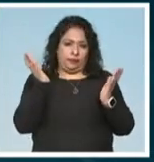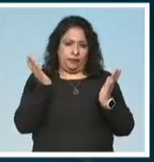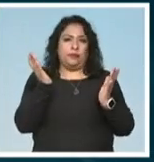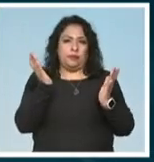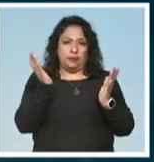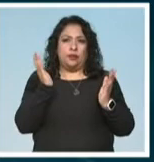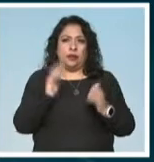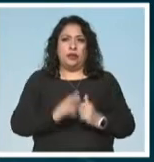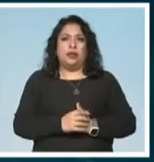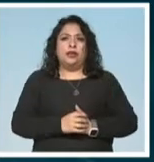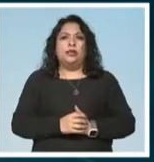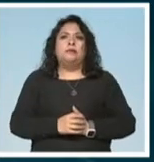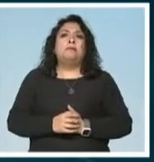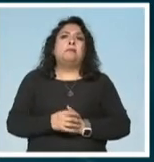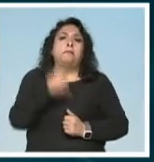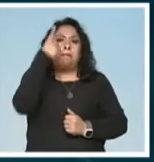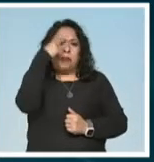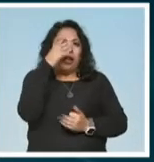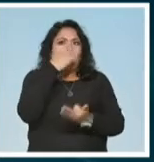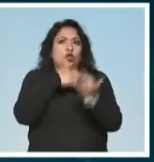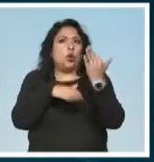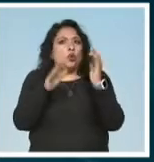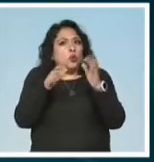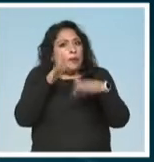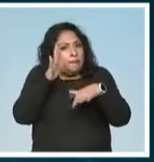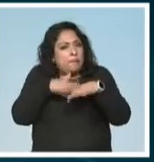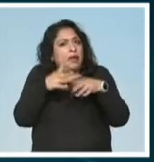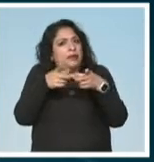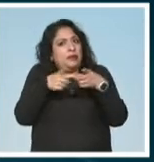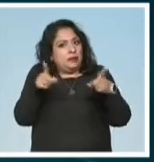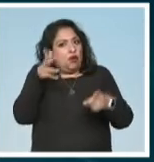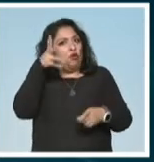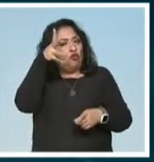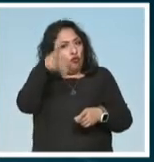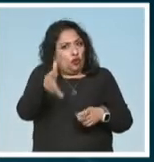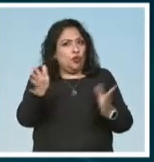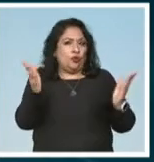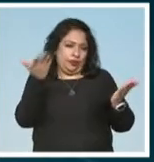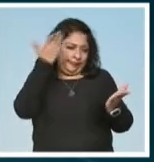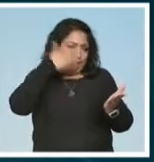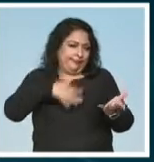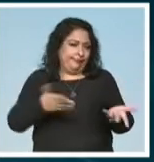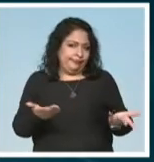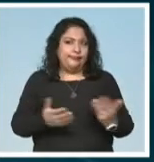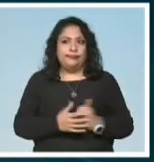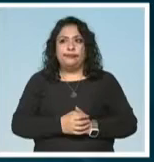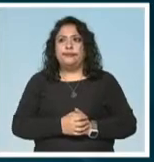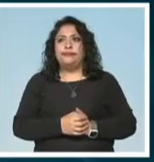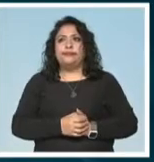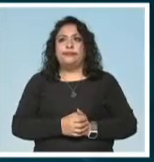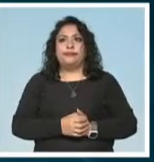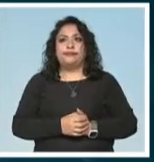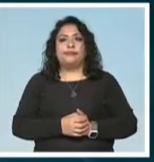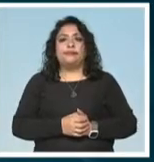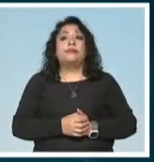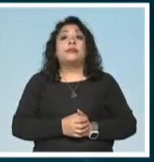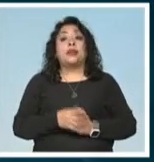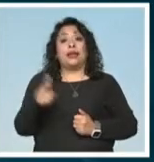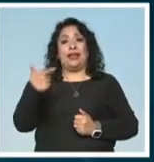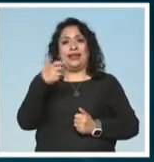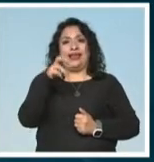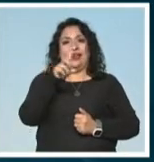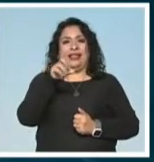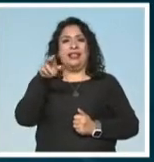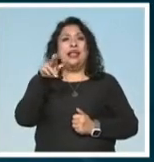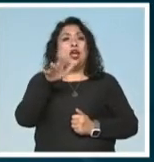it can provoke all of us to take more care of the development of the future, you know. Para Gardner,